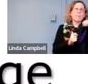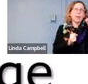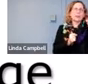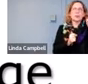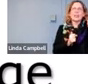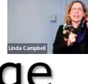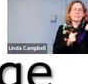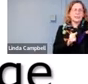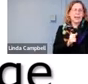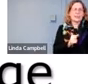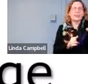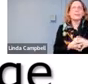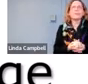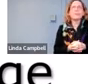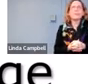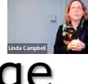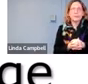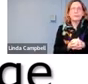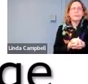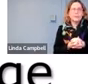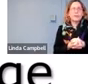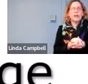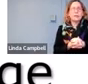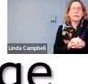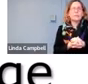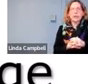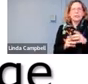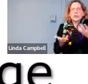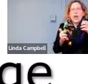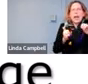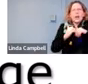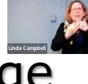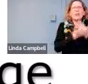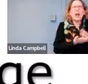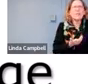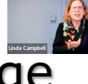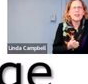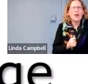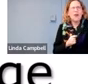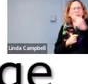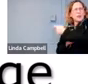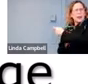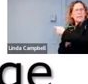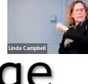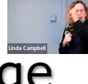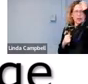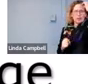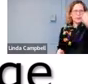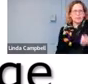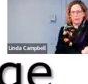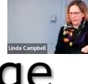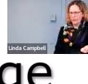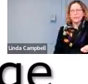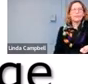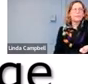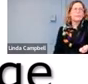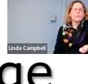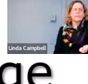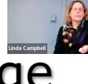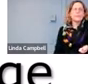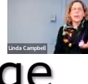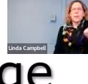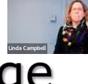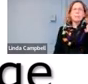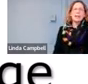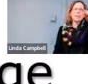And it's because that is where a lot of our import-export shipping comes from. And so these species are